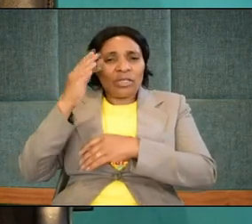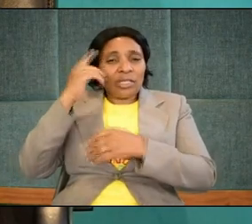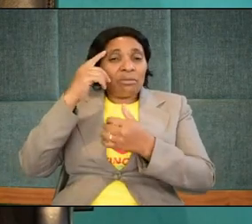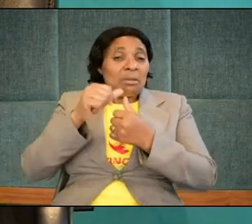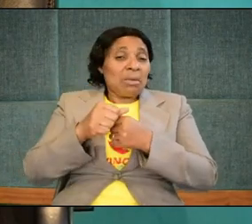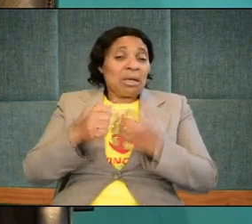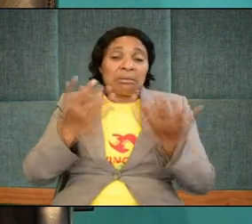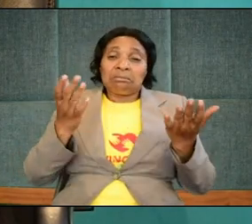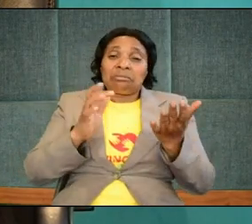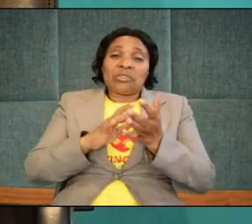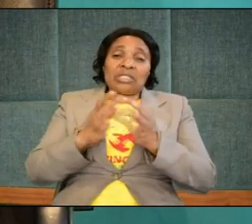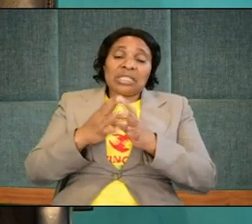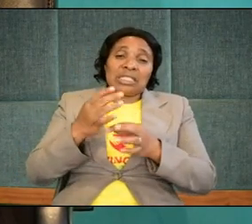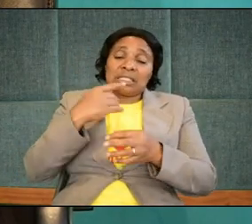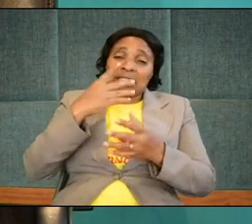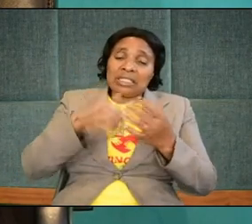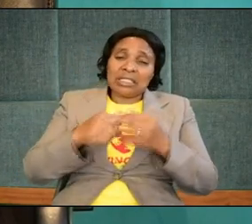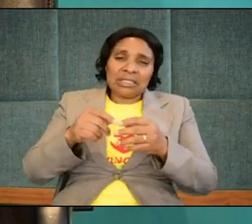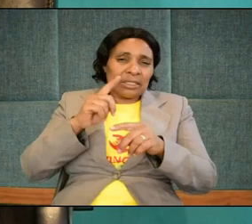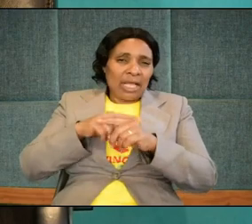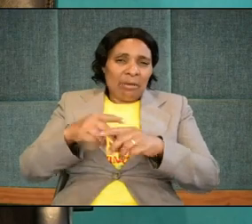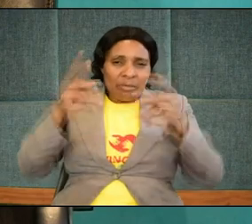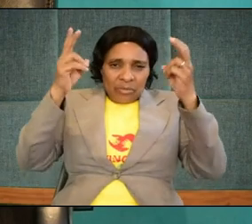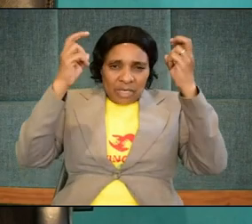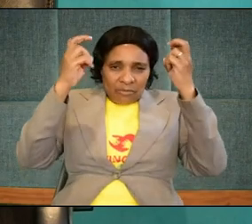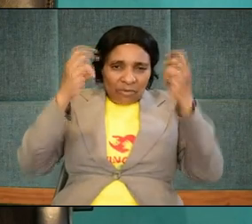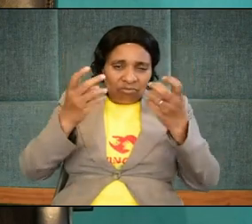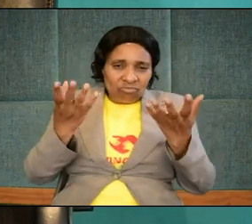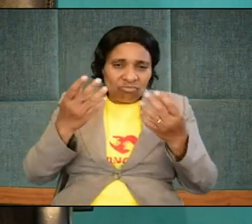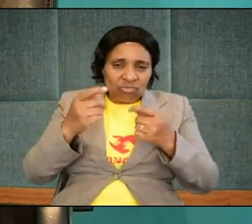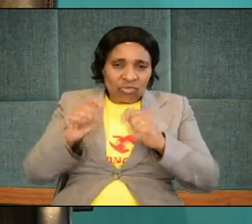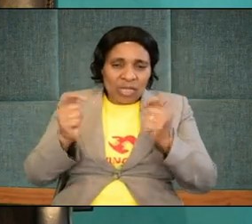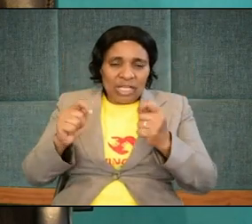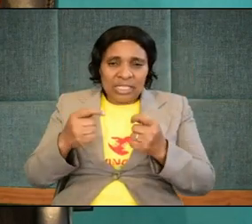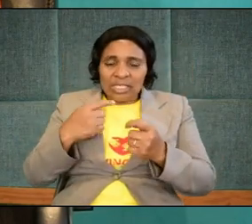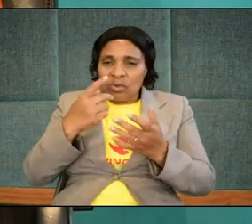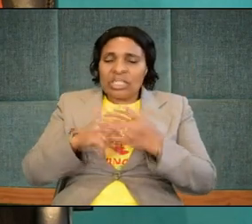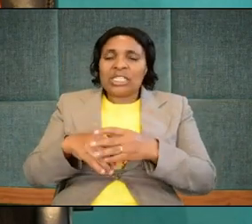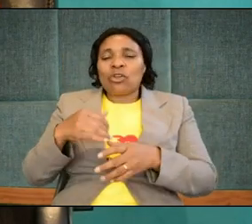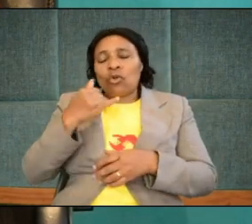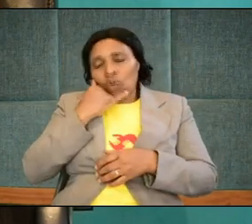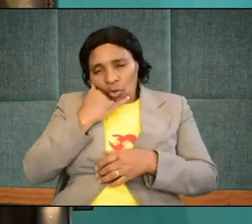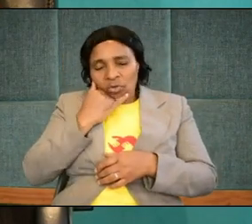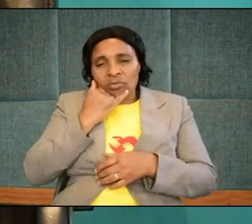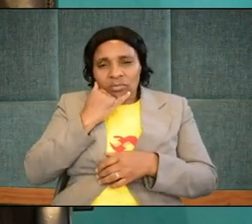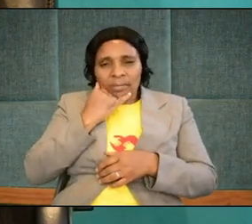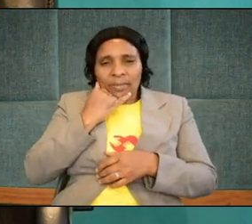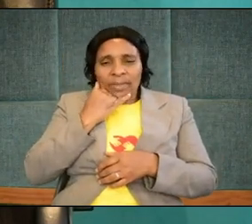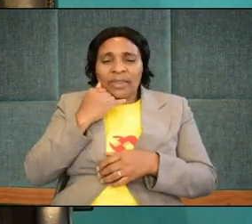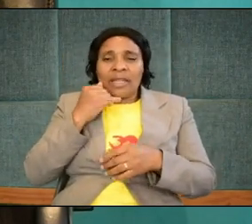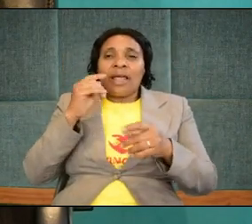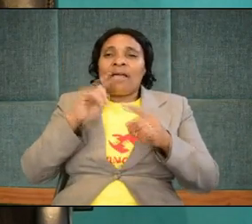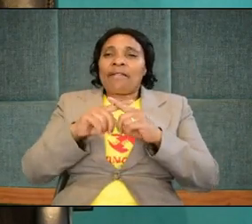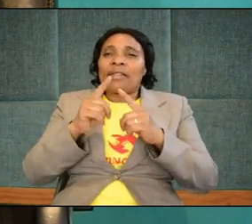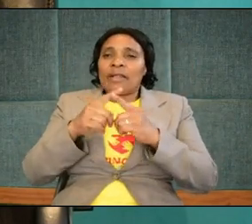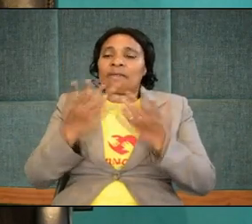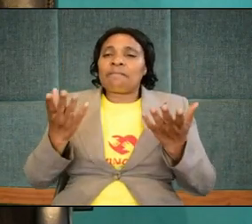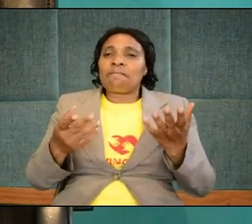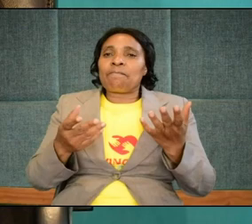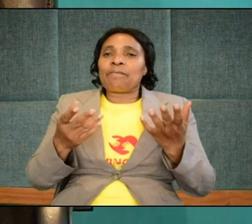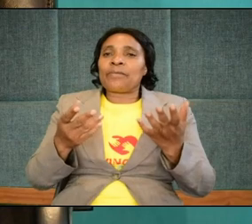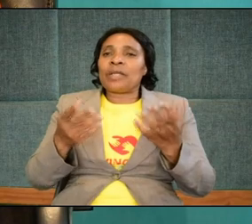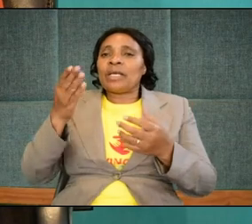what Jesus said when he was tempted by the devil, that it is wrong to tempt God. But instead of